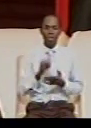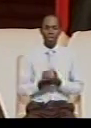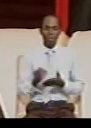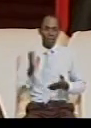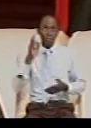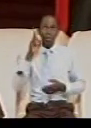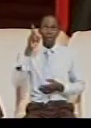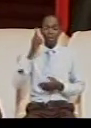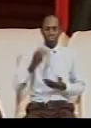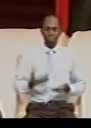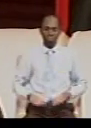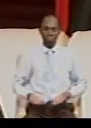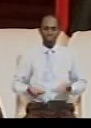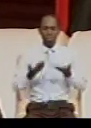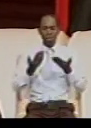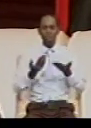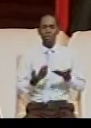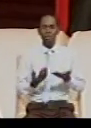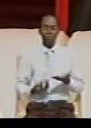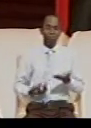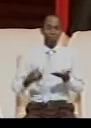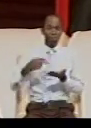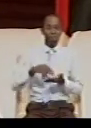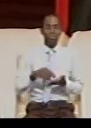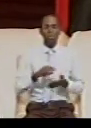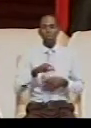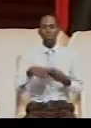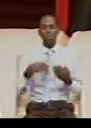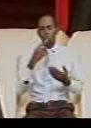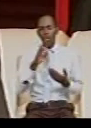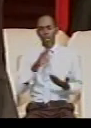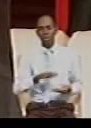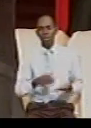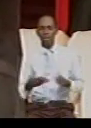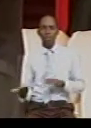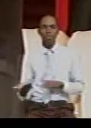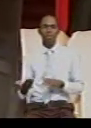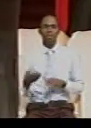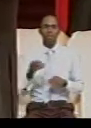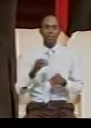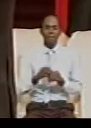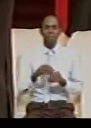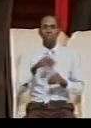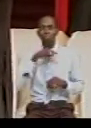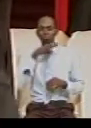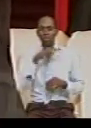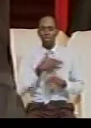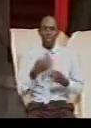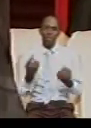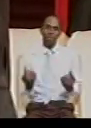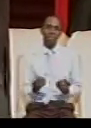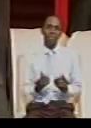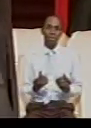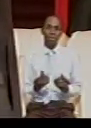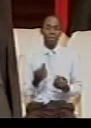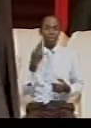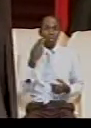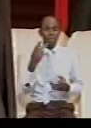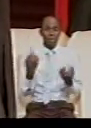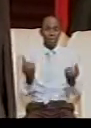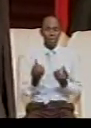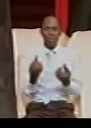who are dead in sins and trespasses. Sin kills,